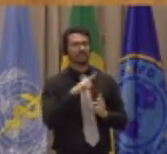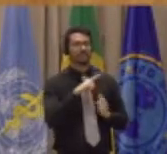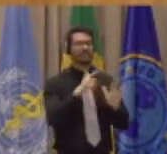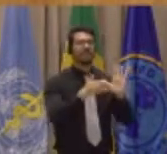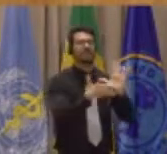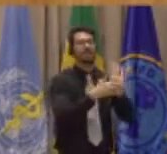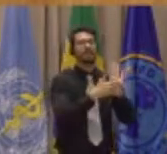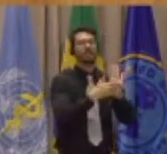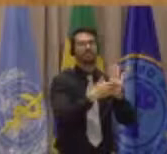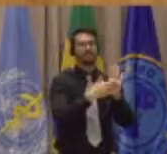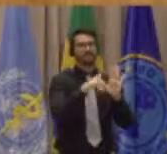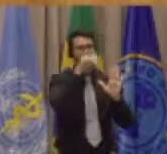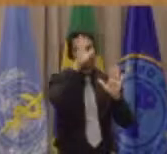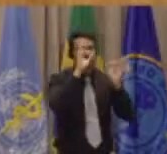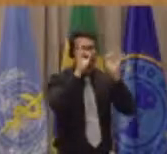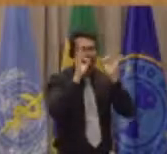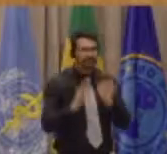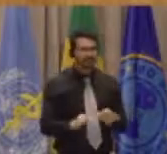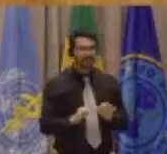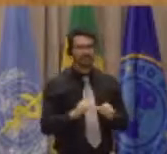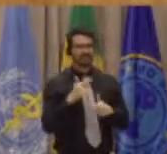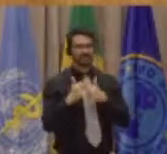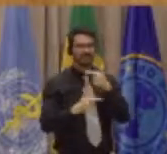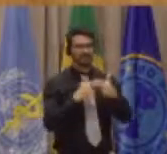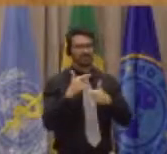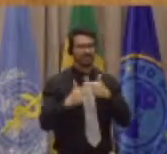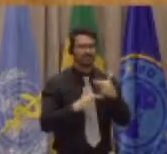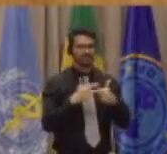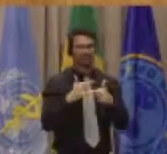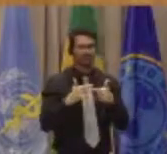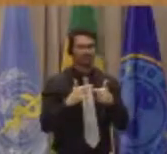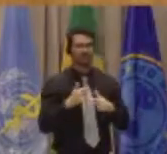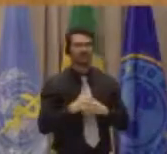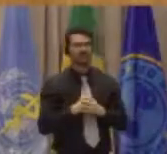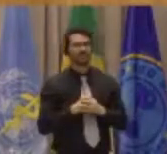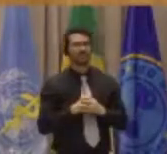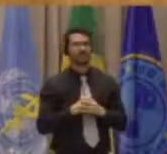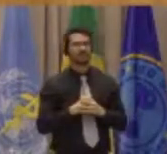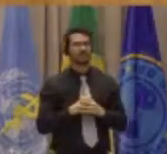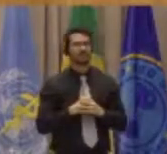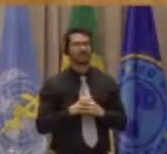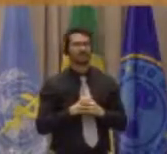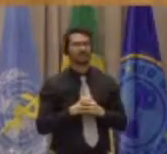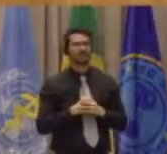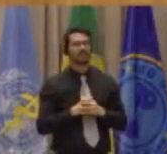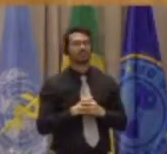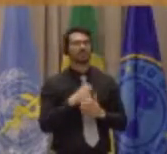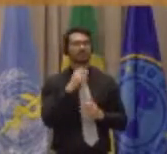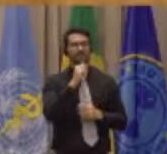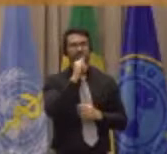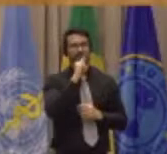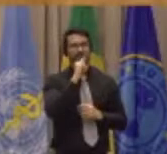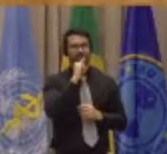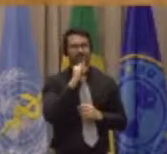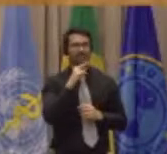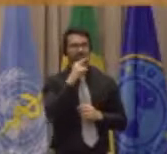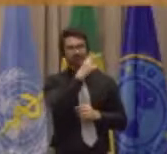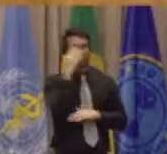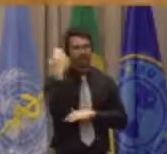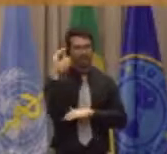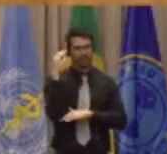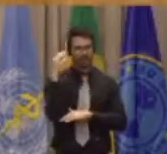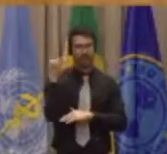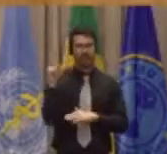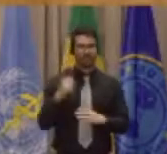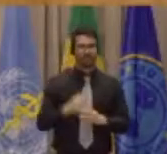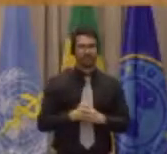implant this work initiative in clinical platforms. In the Colombo